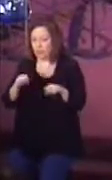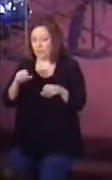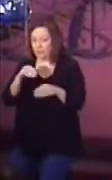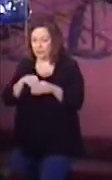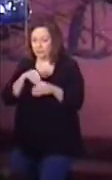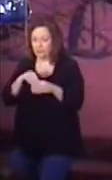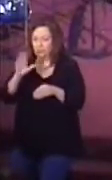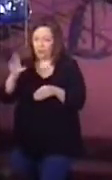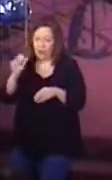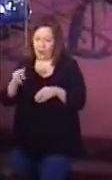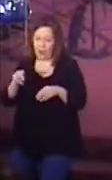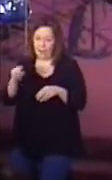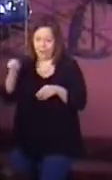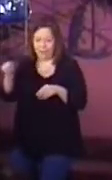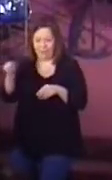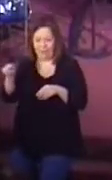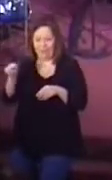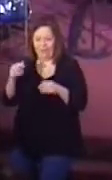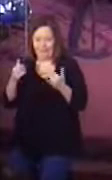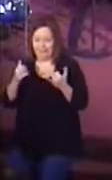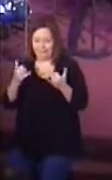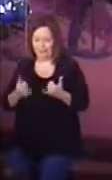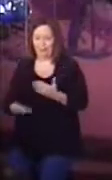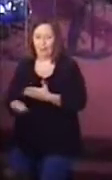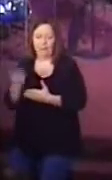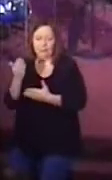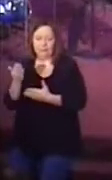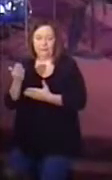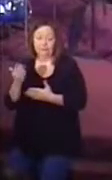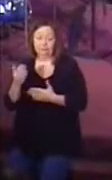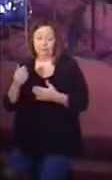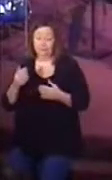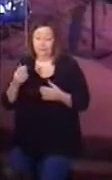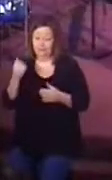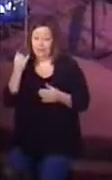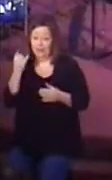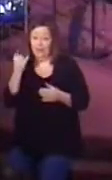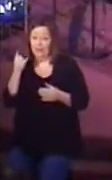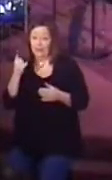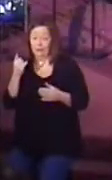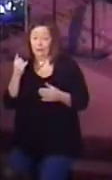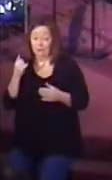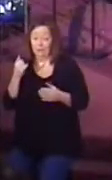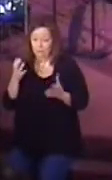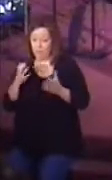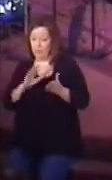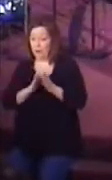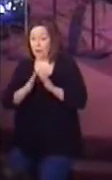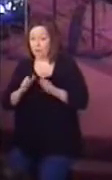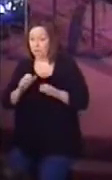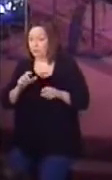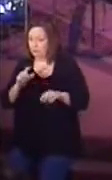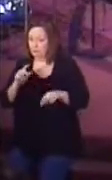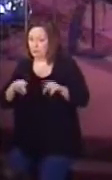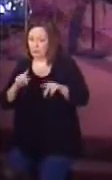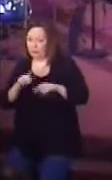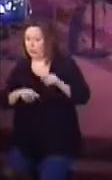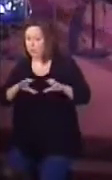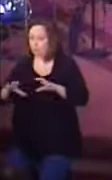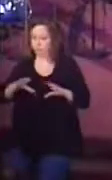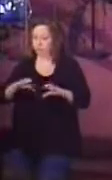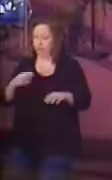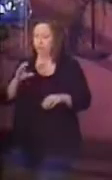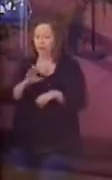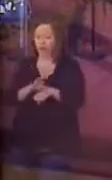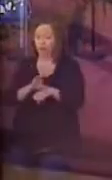there as we talk about the message this morning. But in order to be an unshakable people, I think that we as the church need to be